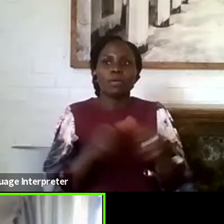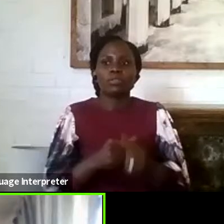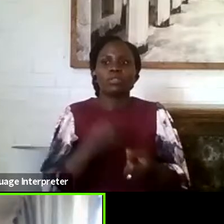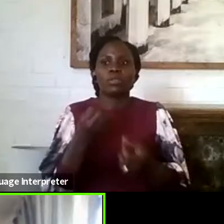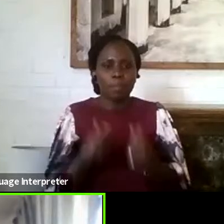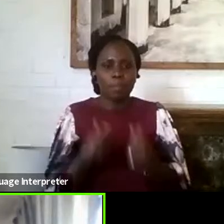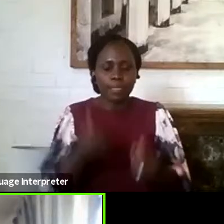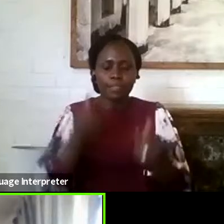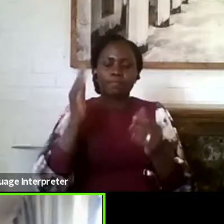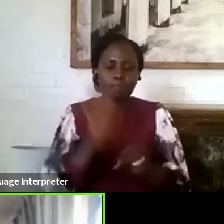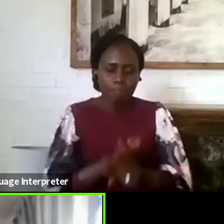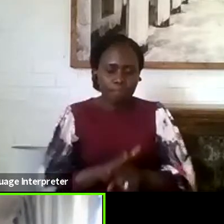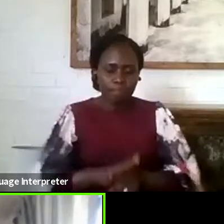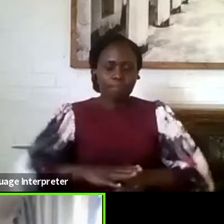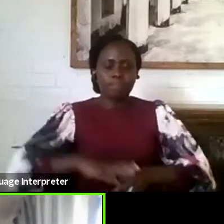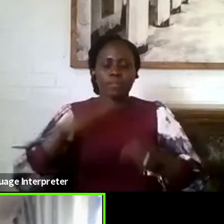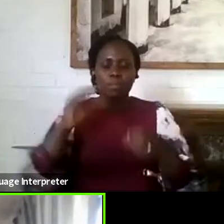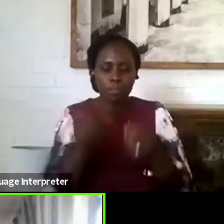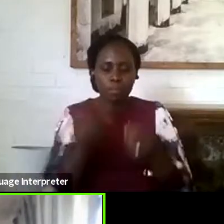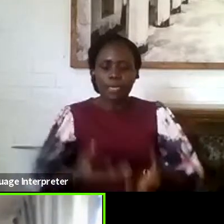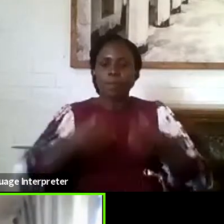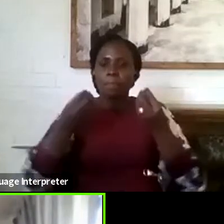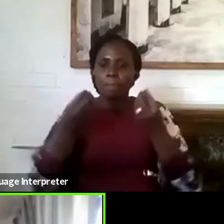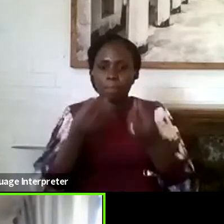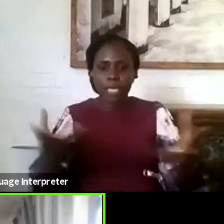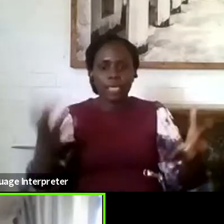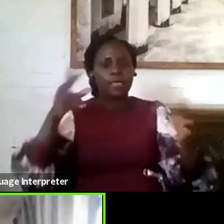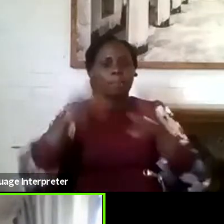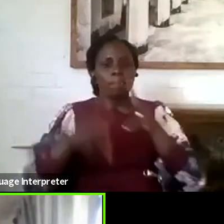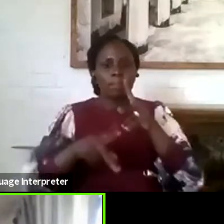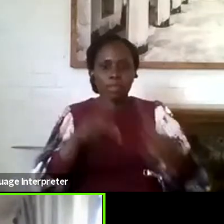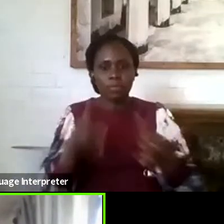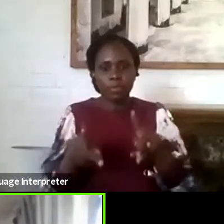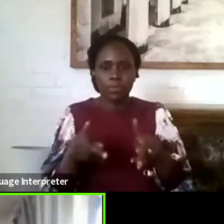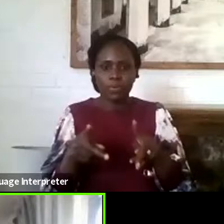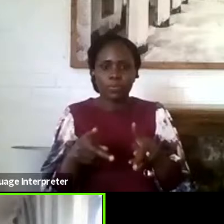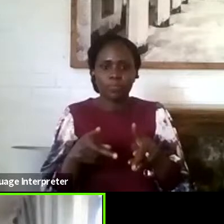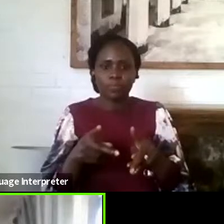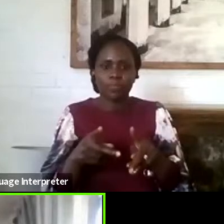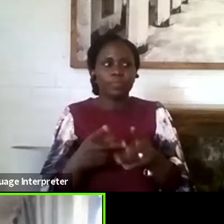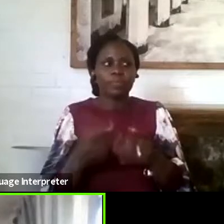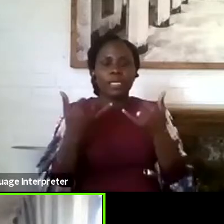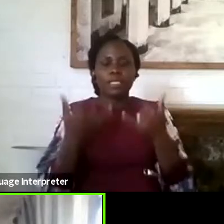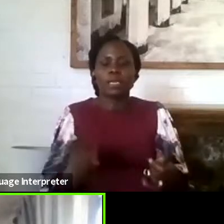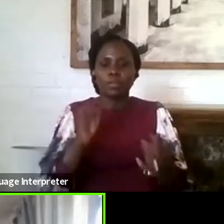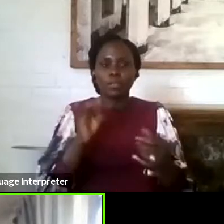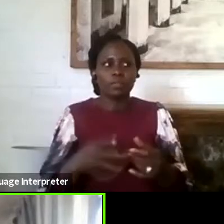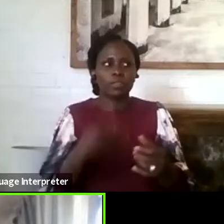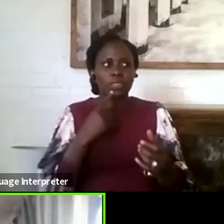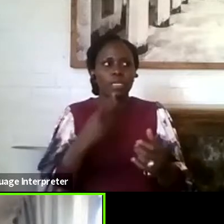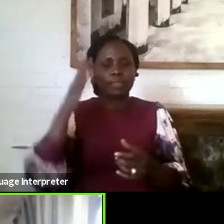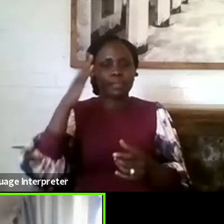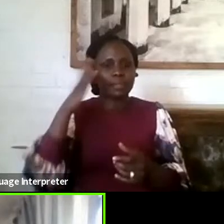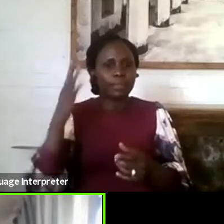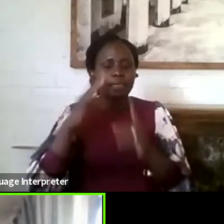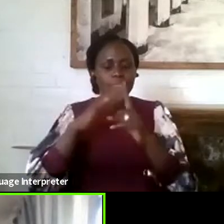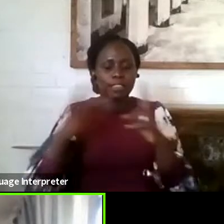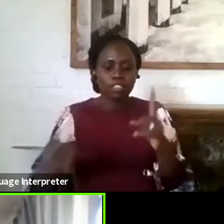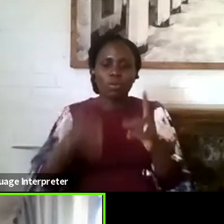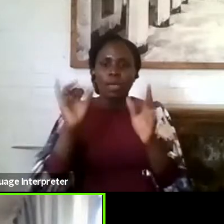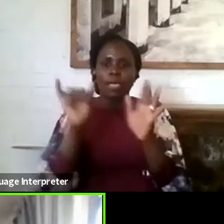people. So when putting together digital identity programs, there are certain